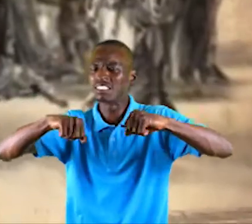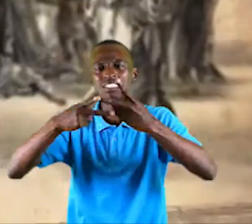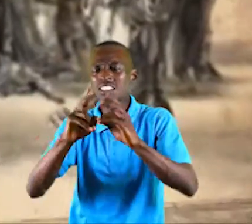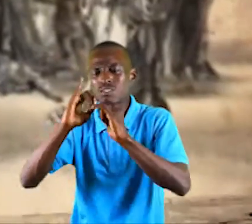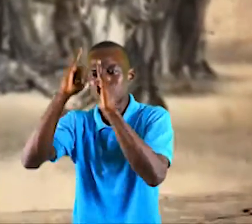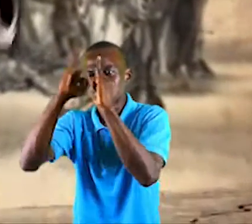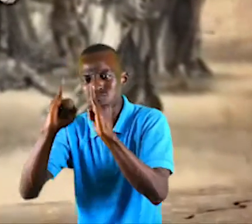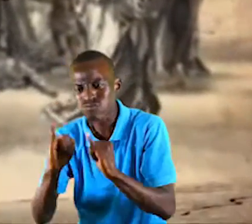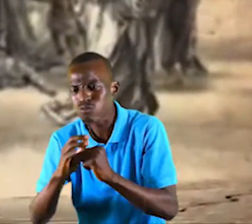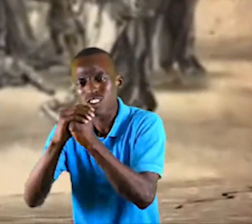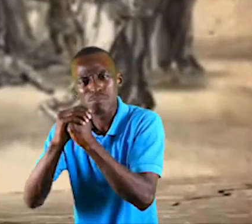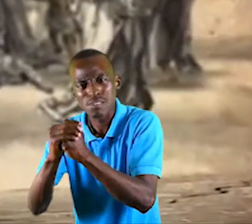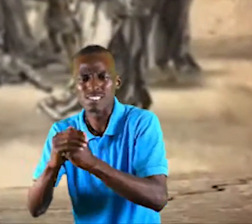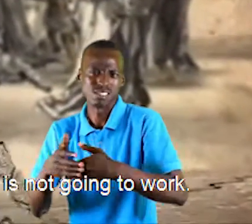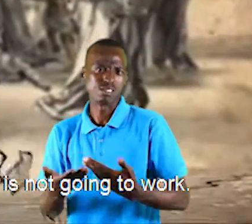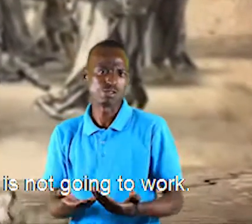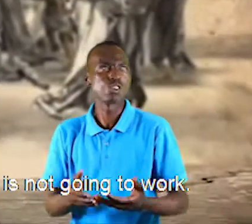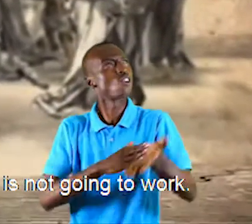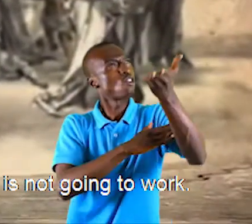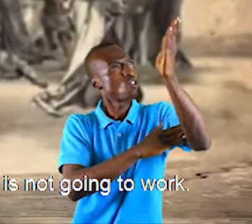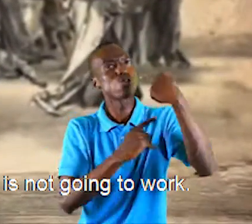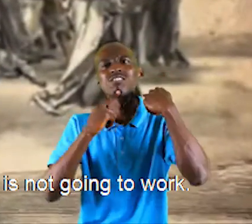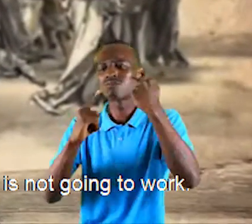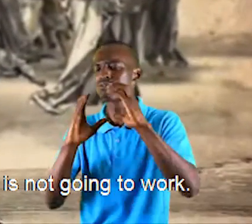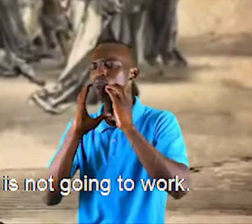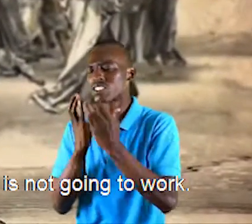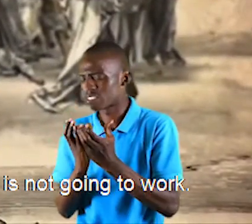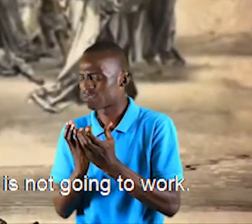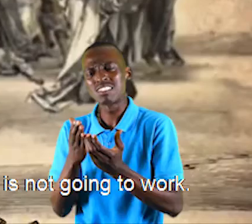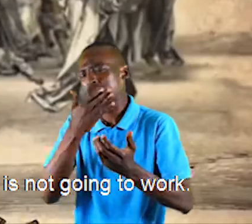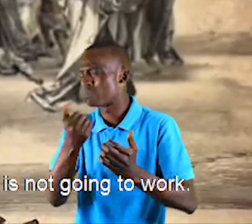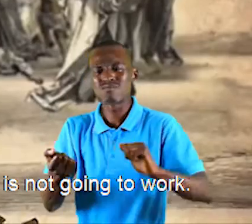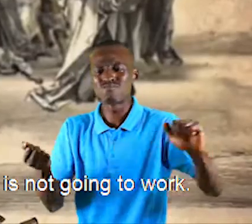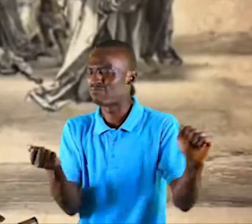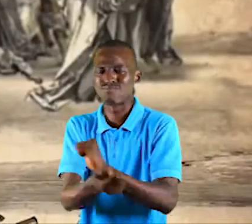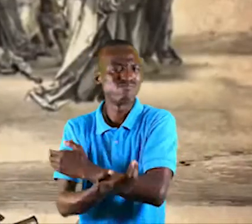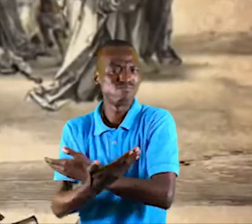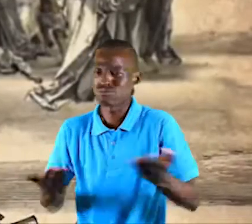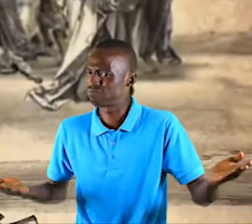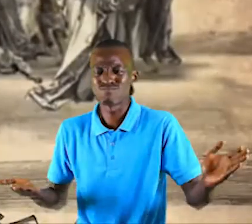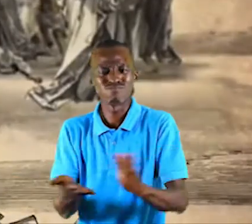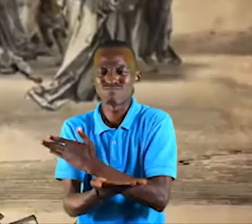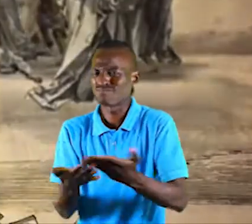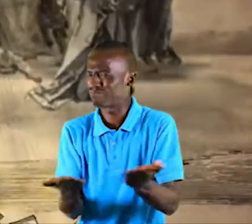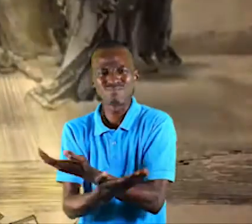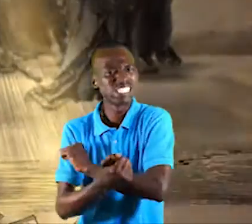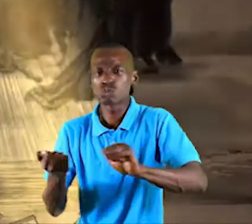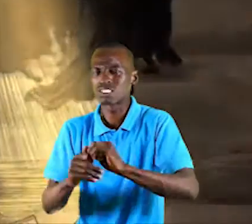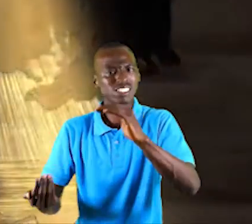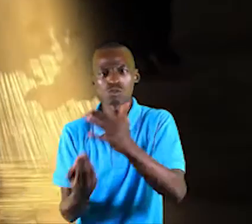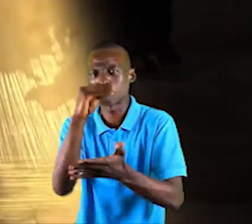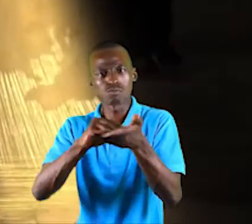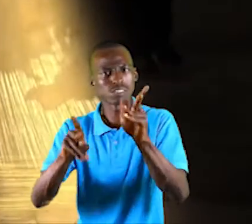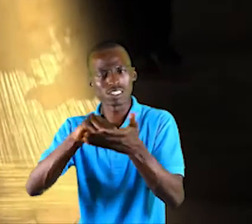this ritual party. They're worshiping an idol. And so God says to Moses, you know what, this is not going to work. I should just wipe these people out and